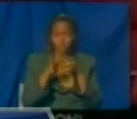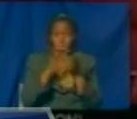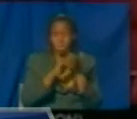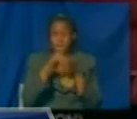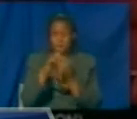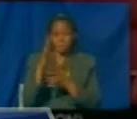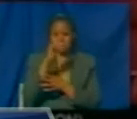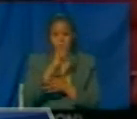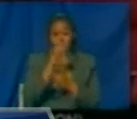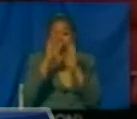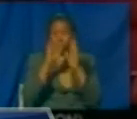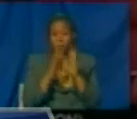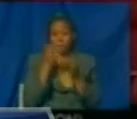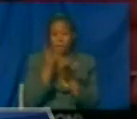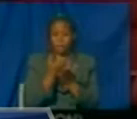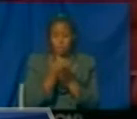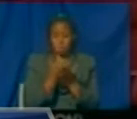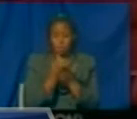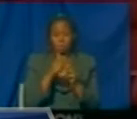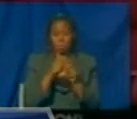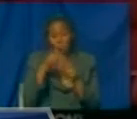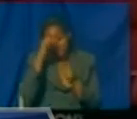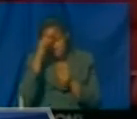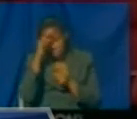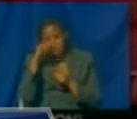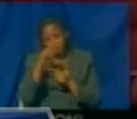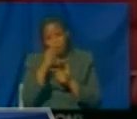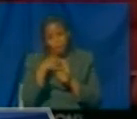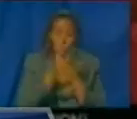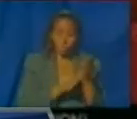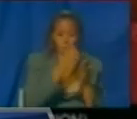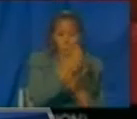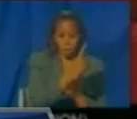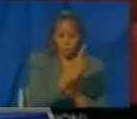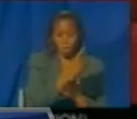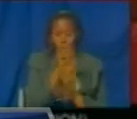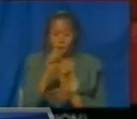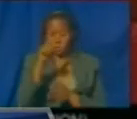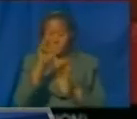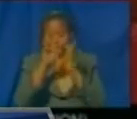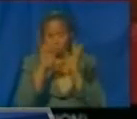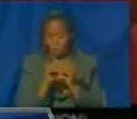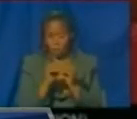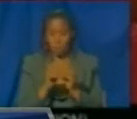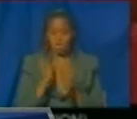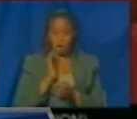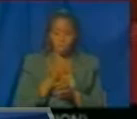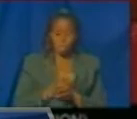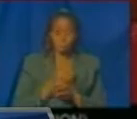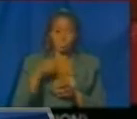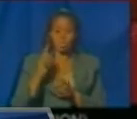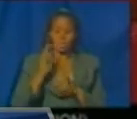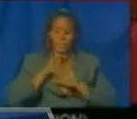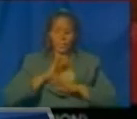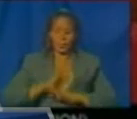evidence in terms of the rationale and the government thinking behind the joint venture. The committee was satisfied with Honorable